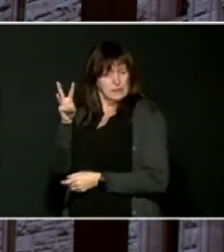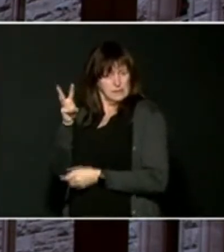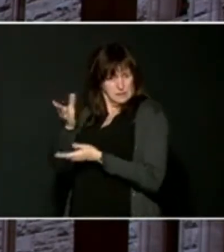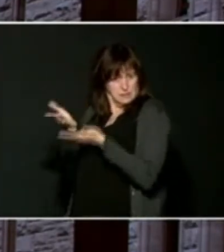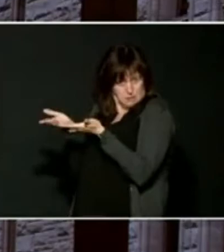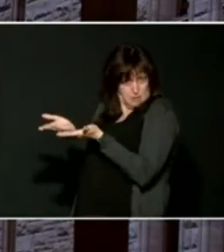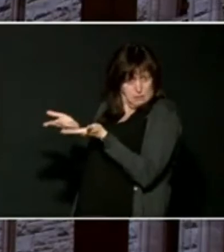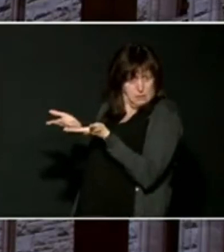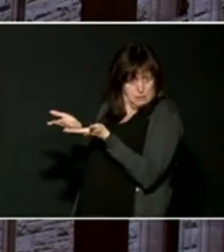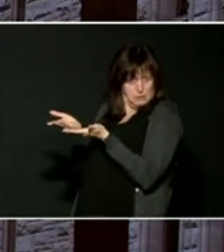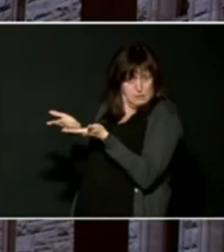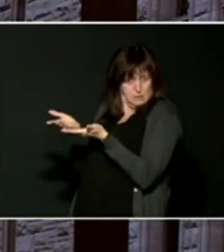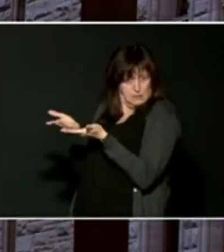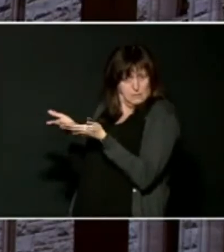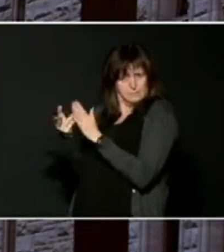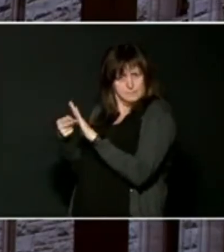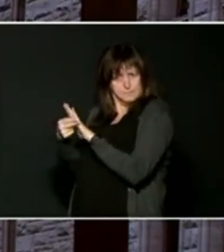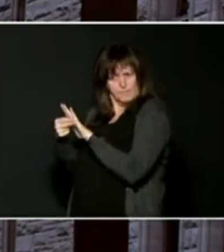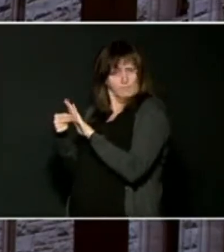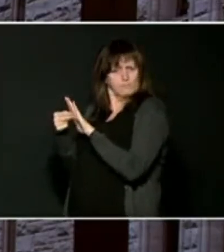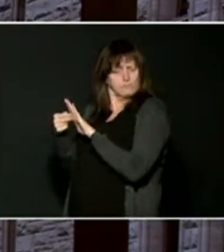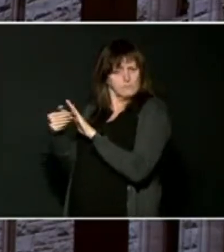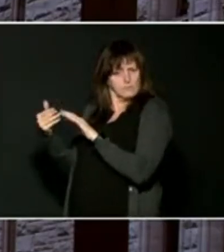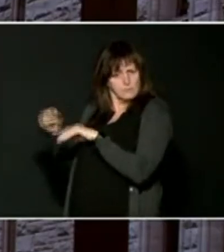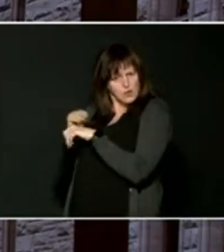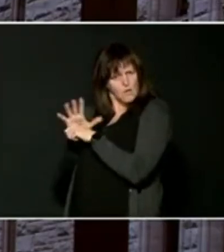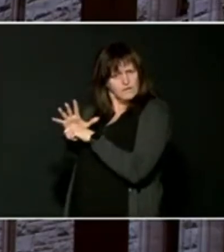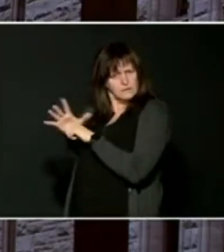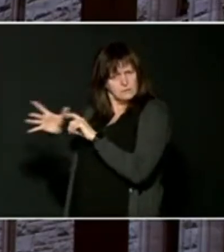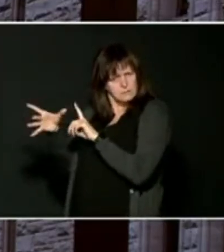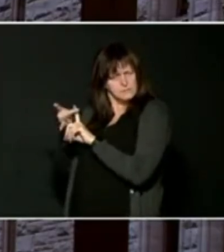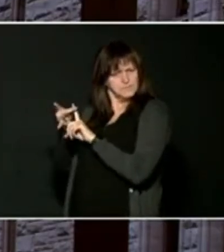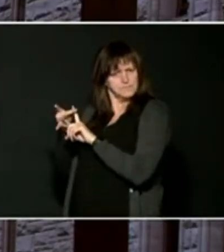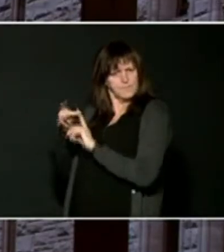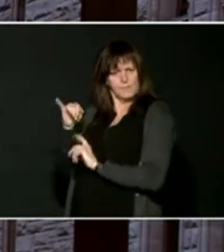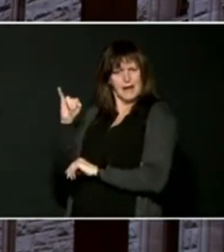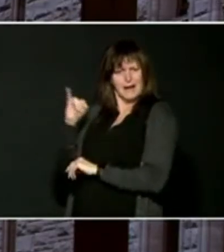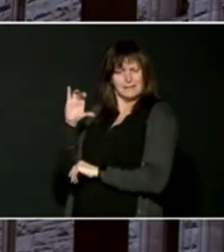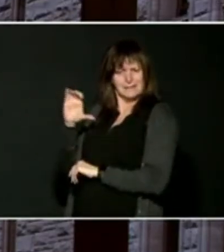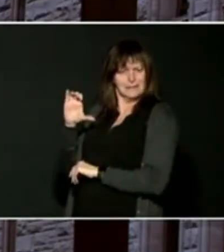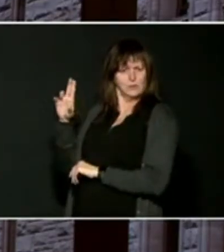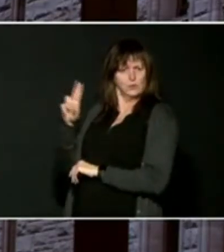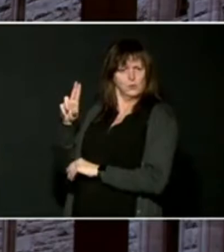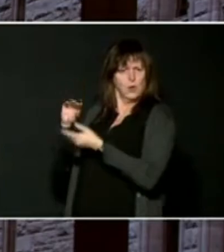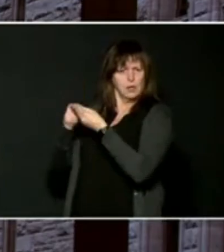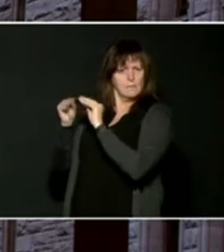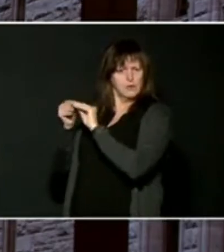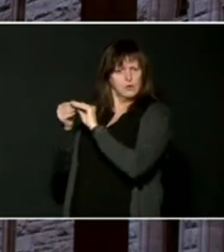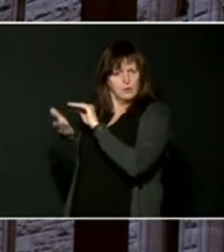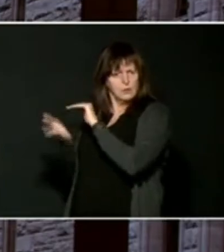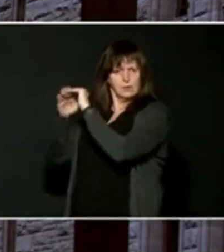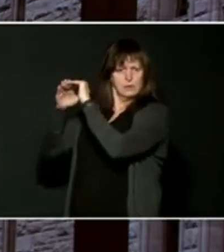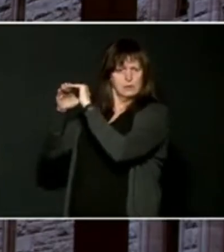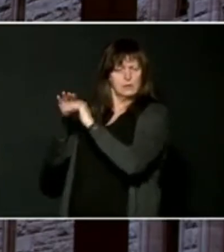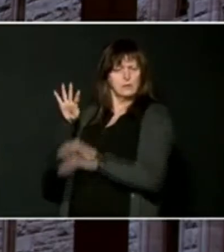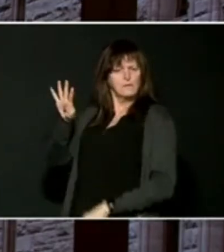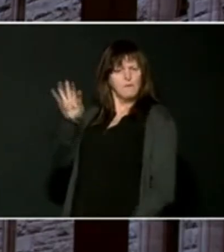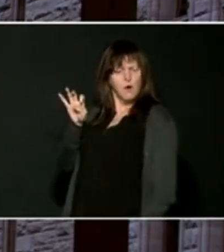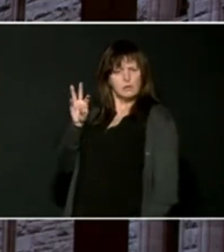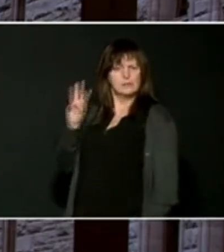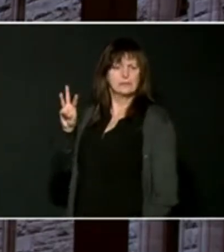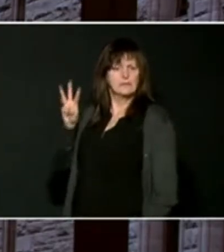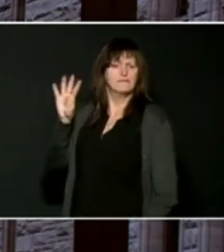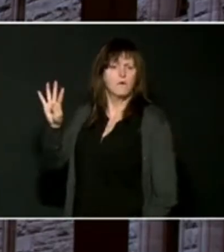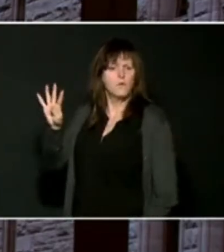of COVID-19. And our ICU number in the data report is up to 464. That's higher than we reached